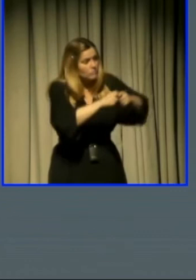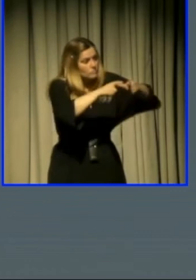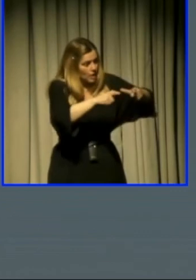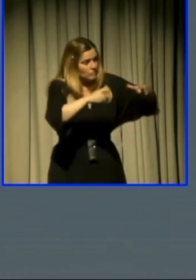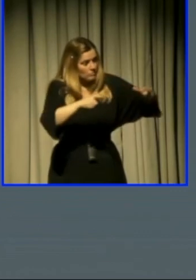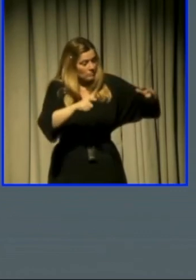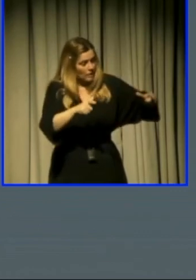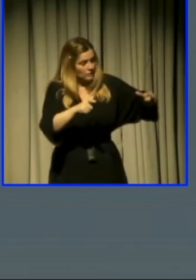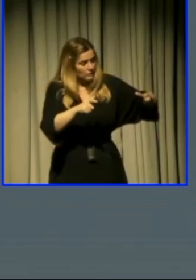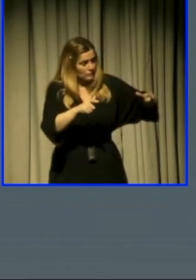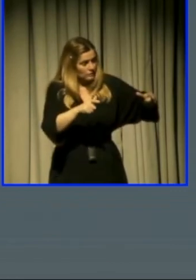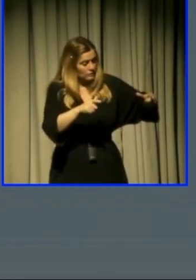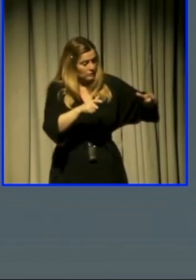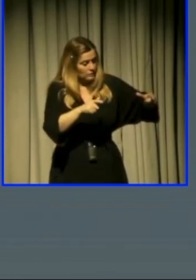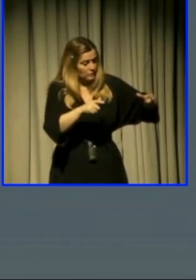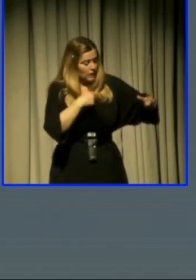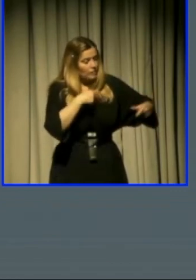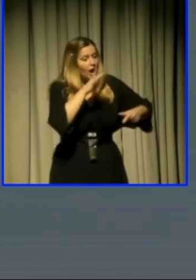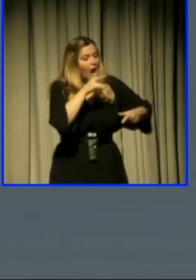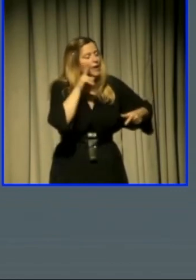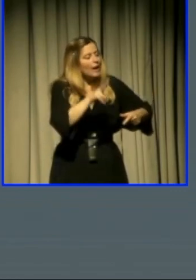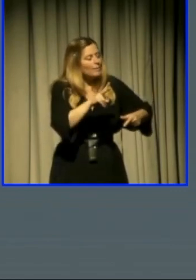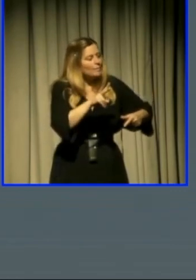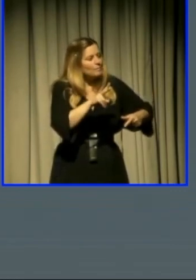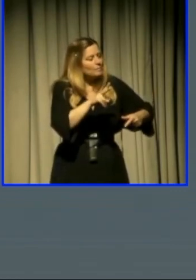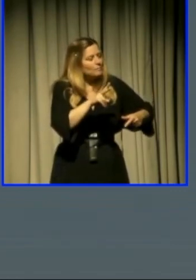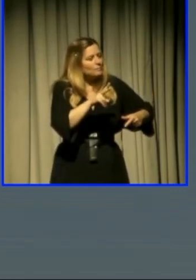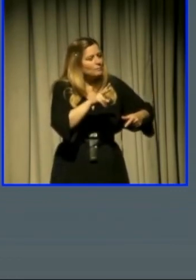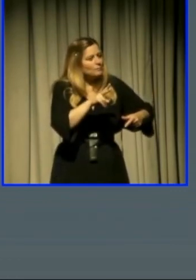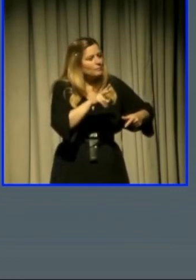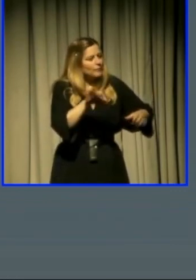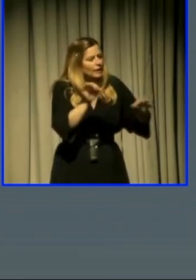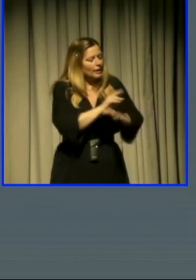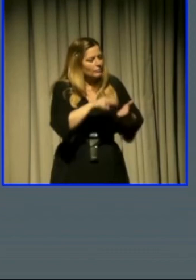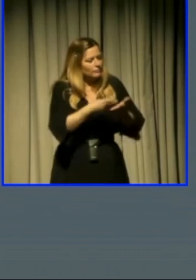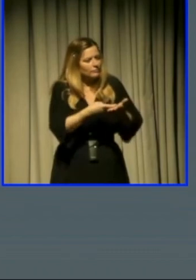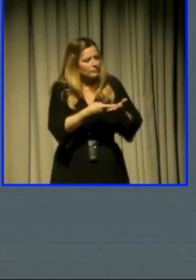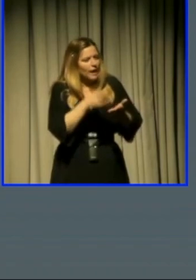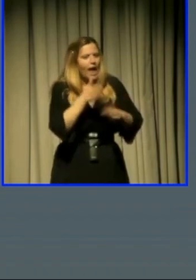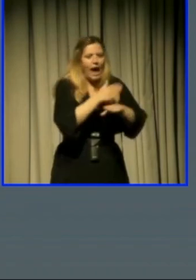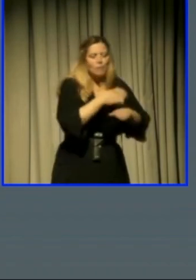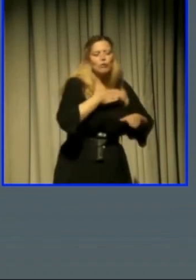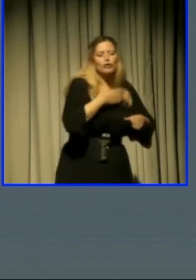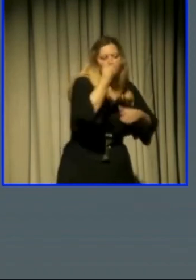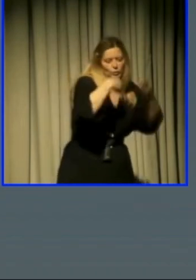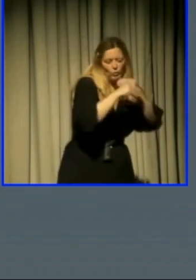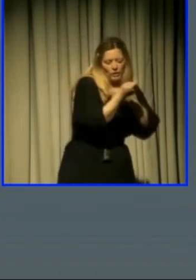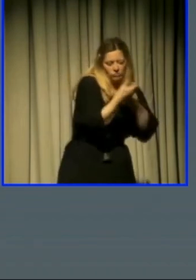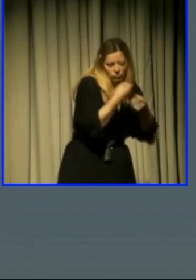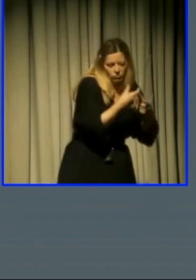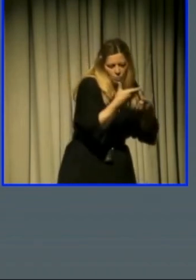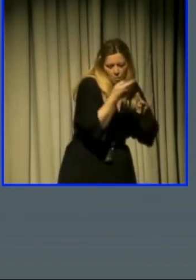forward, people still want to be spending their money on things for themselves, but perhaps they don't need it to be tangible, physical